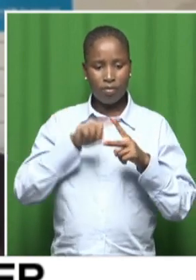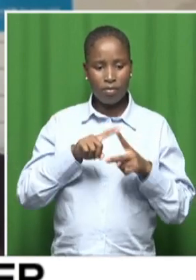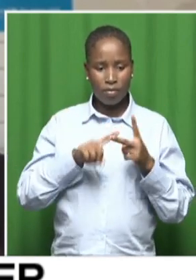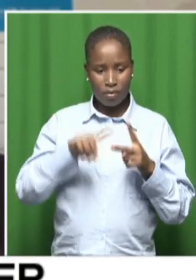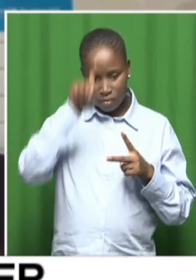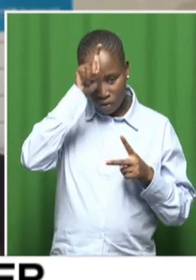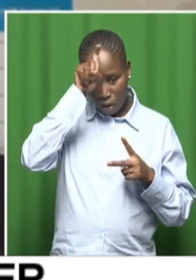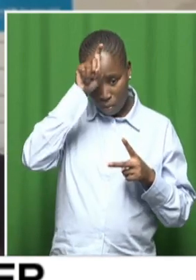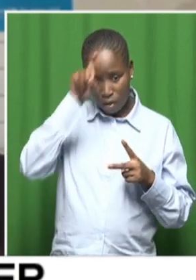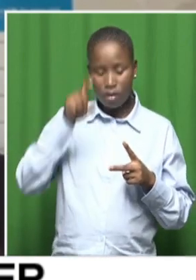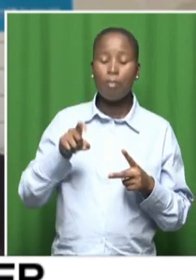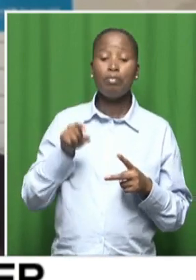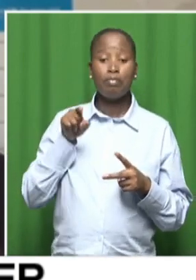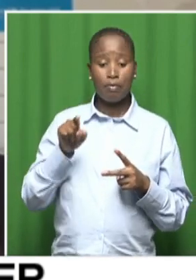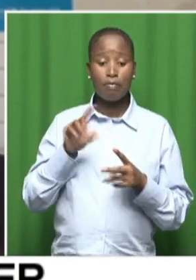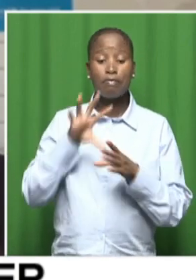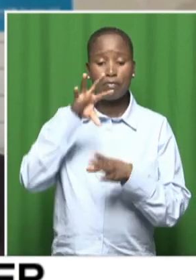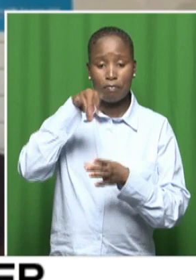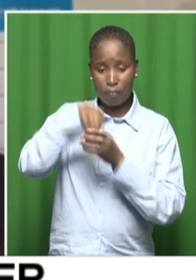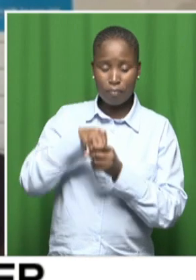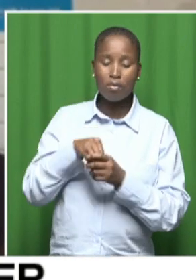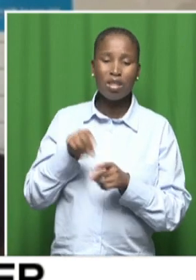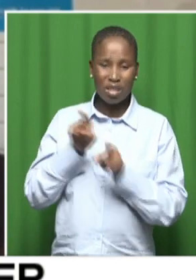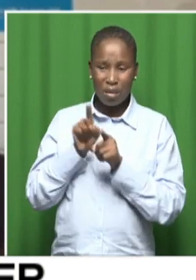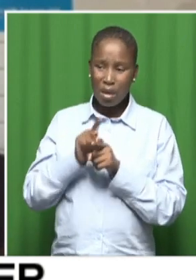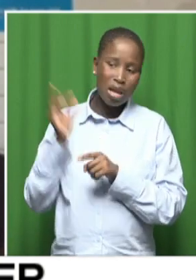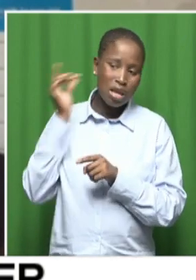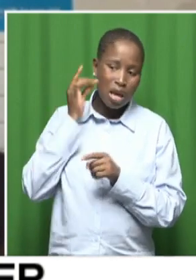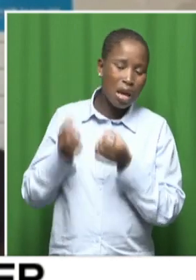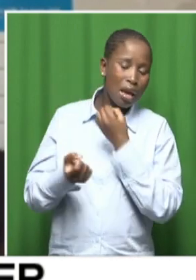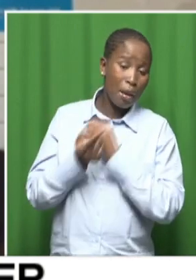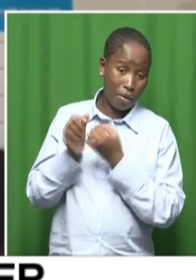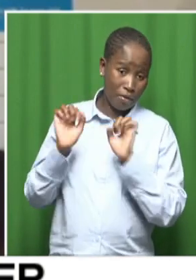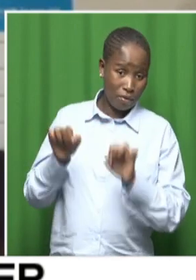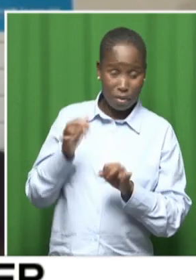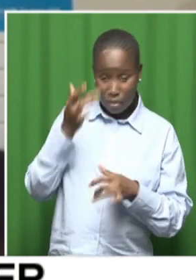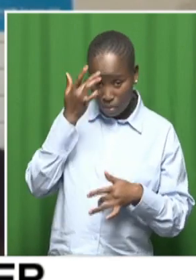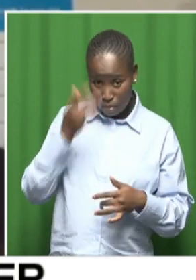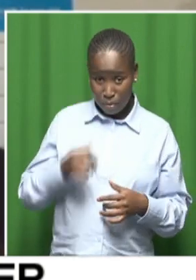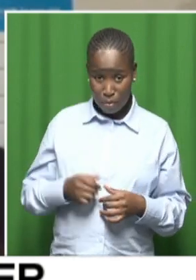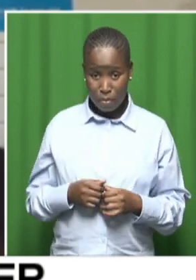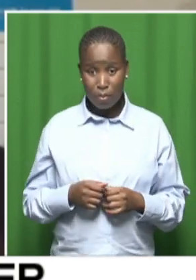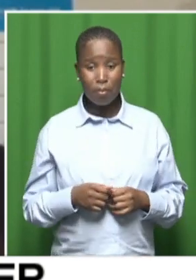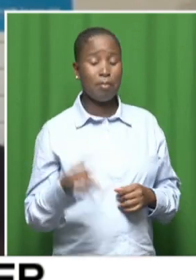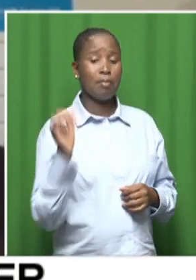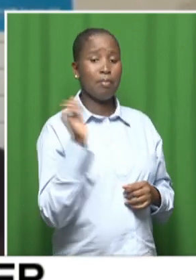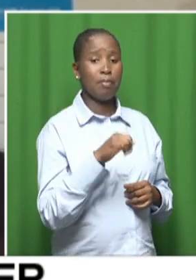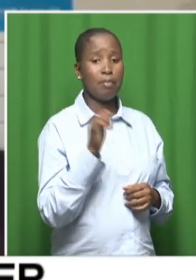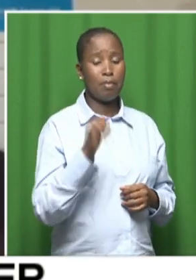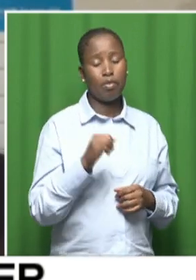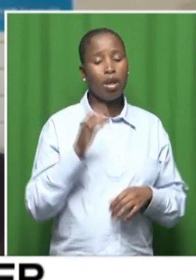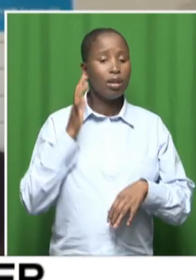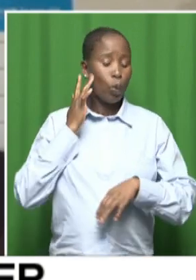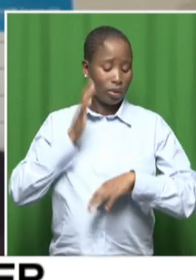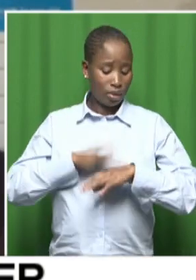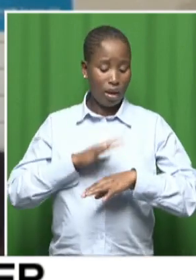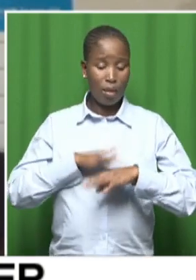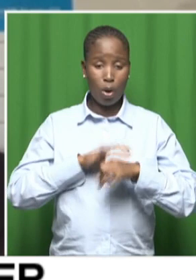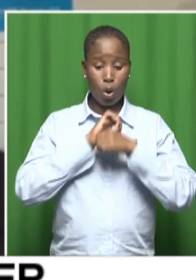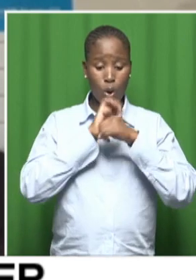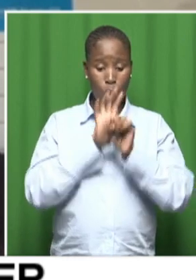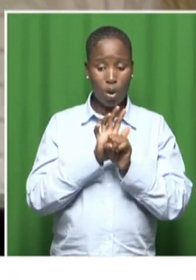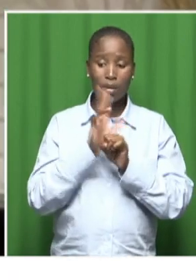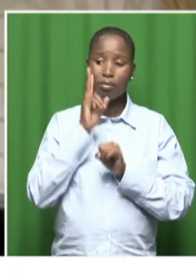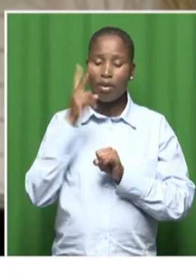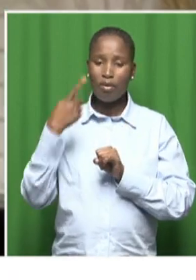is their involvement to this outbreak? Yeah, that's right. So what we saw during COVID was some governments like Germany